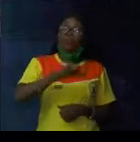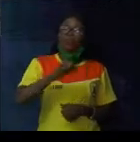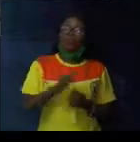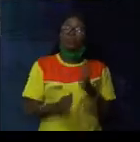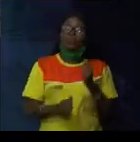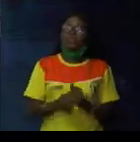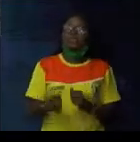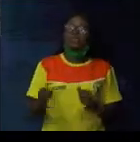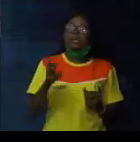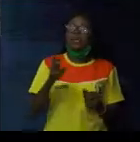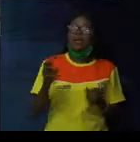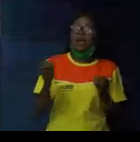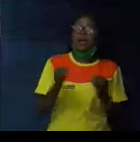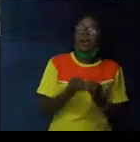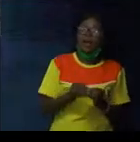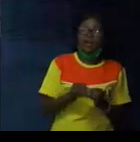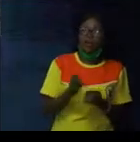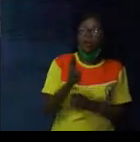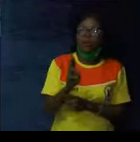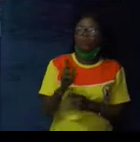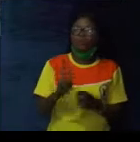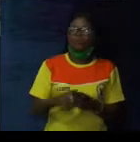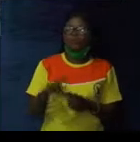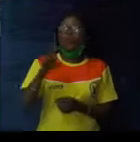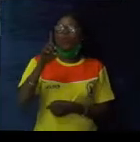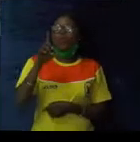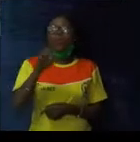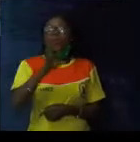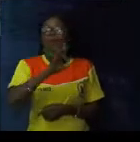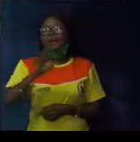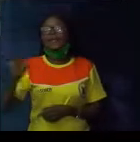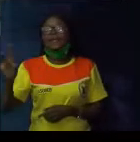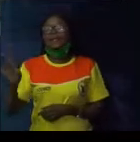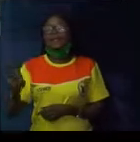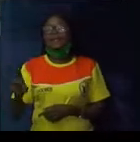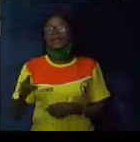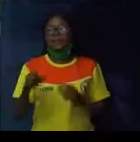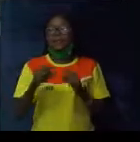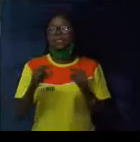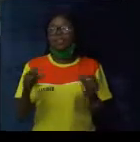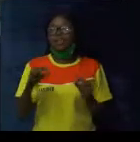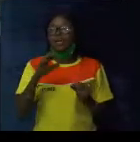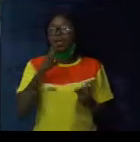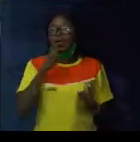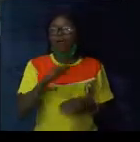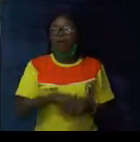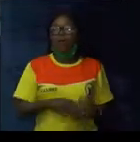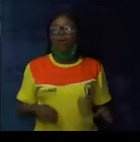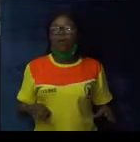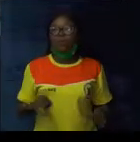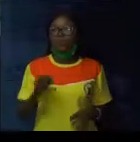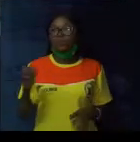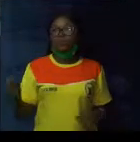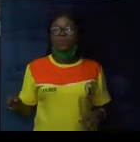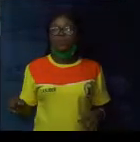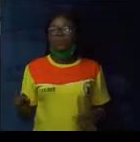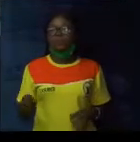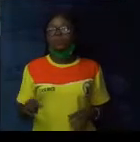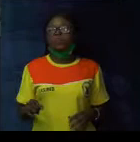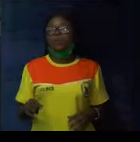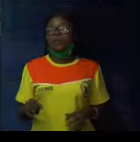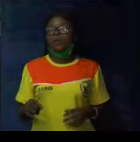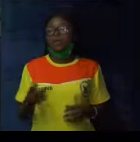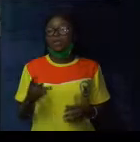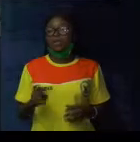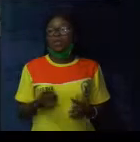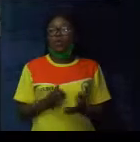Angles that add up to 180 are called dash. I mean, this one should be easy for you. We have angles on a line, supplementary, angles in a